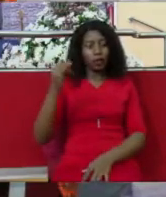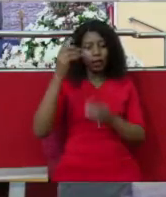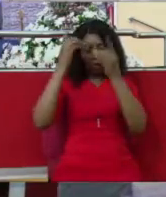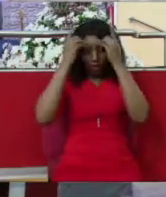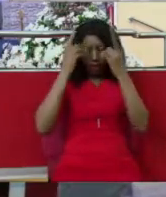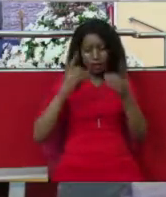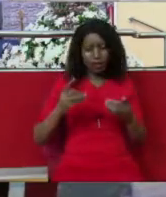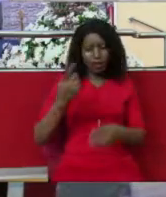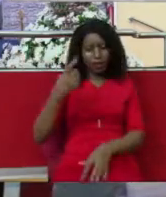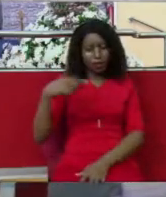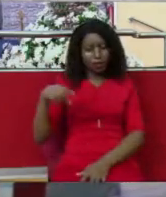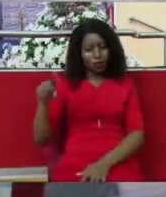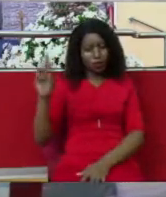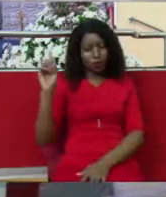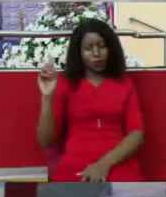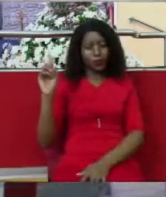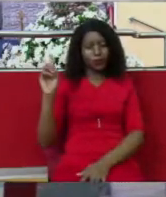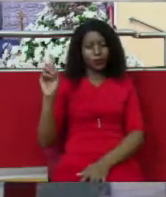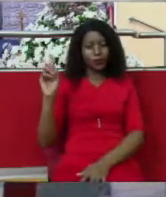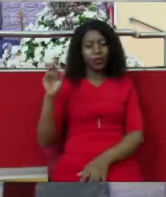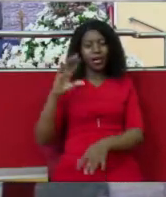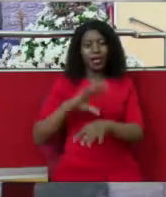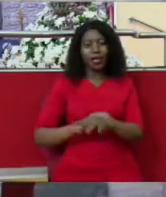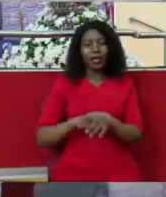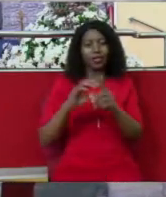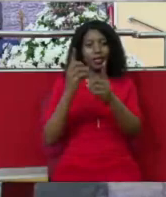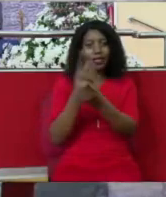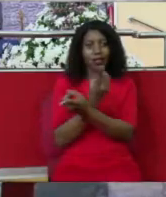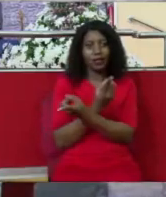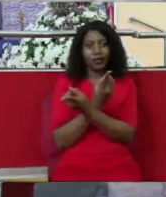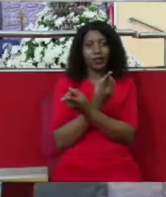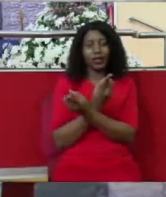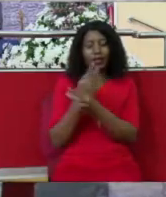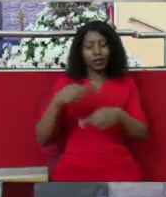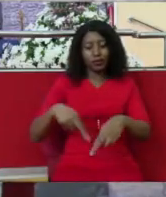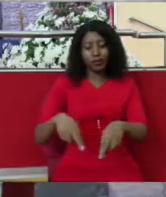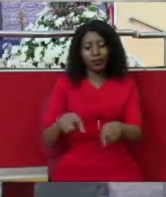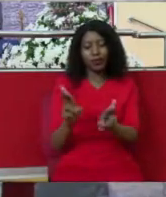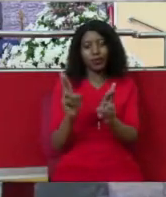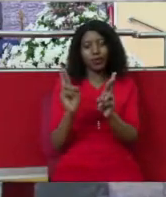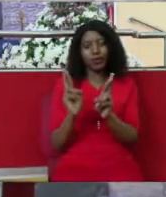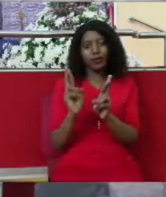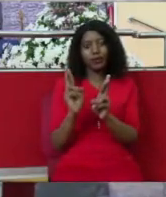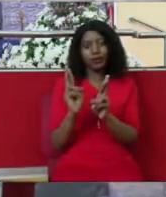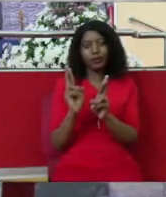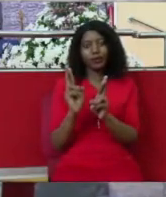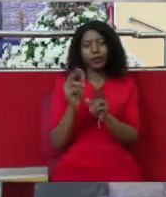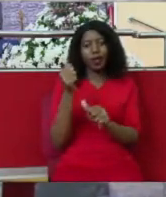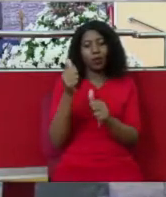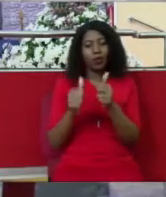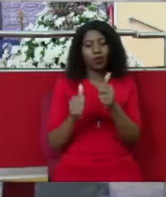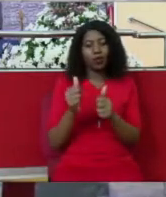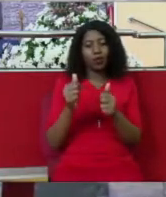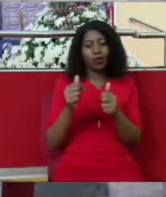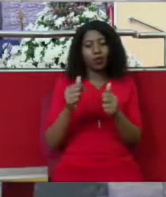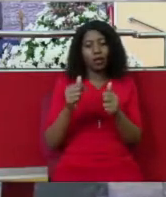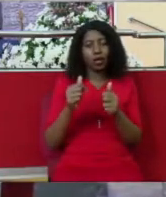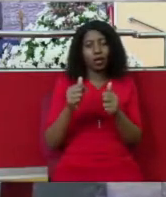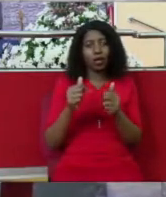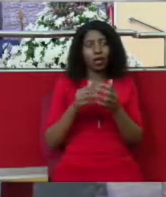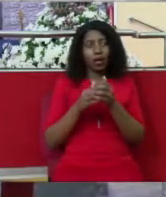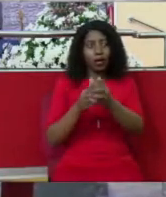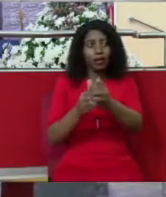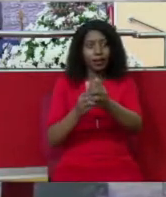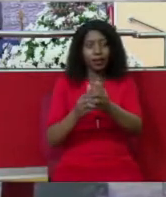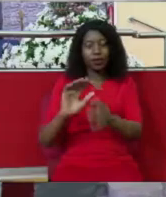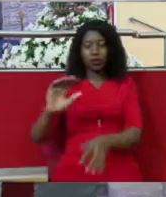and take a different route. Na Yona akaamua ya kwamba atachukua njia tofauti. Which was heading to a town by the name Tarshish.